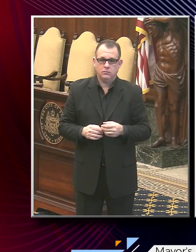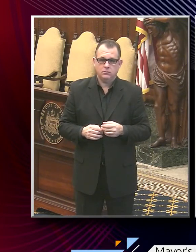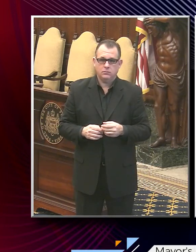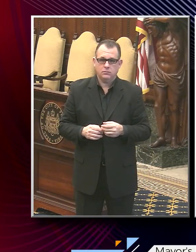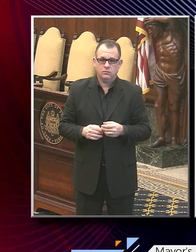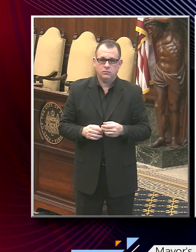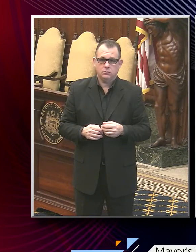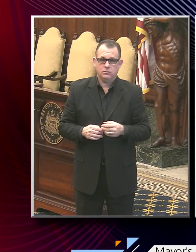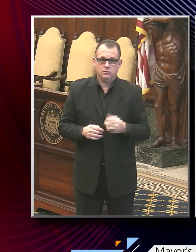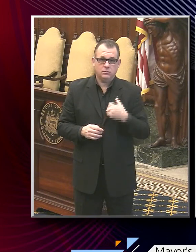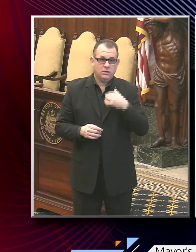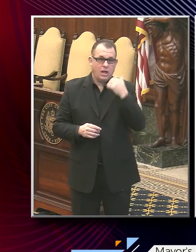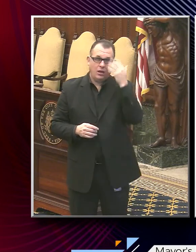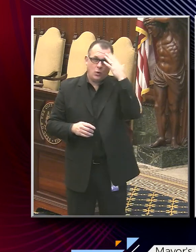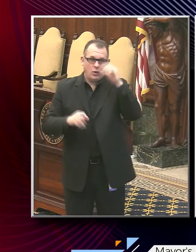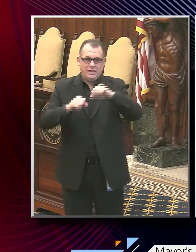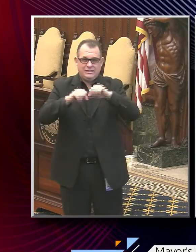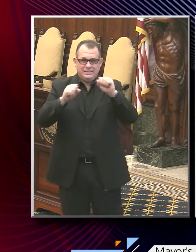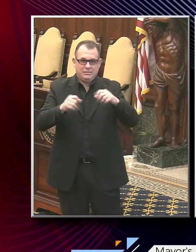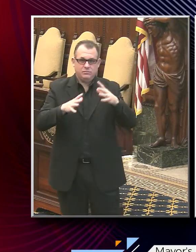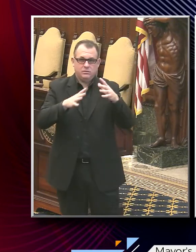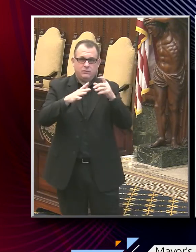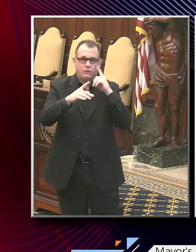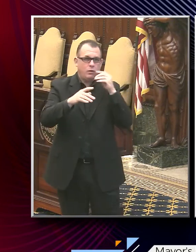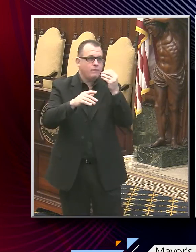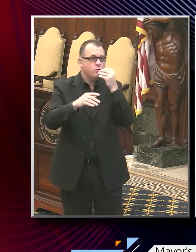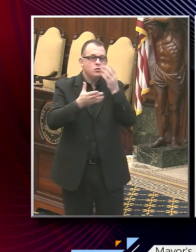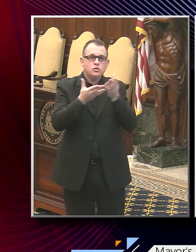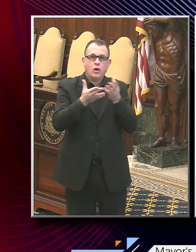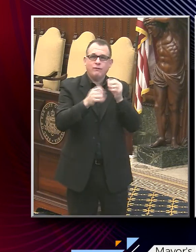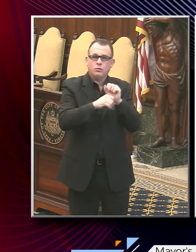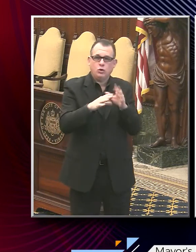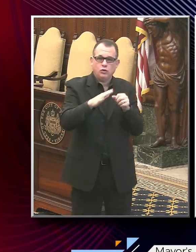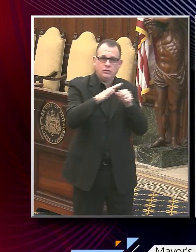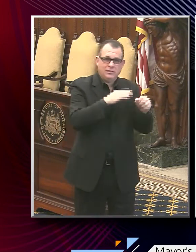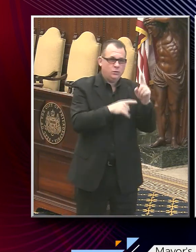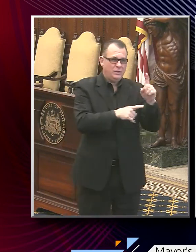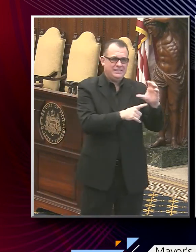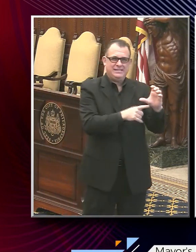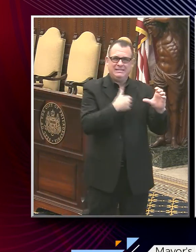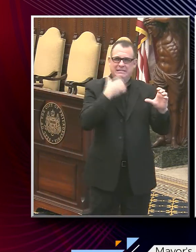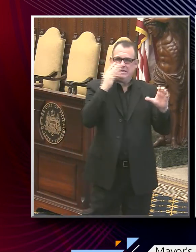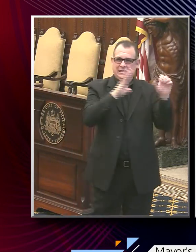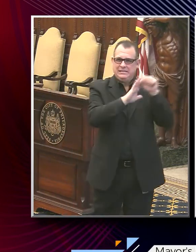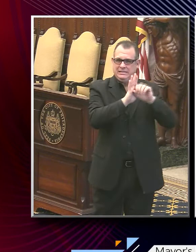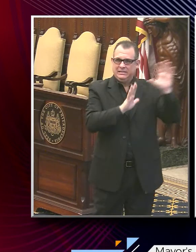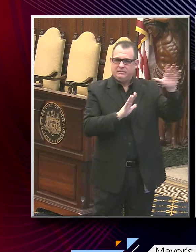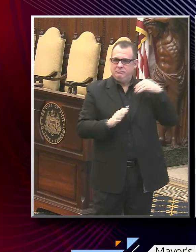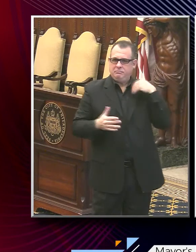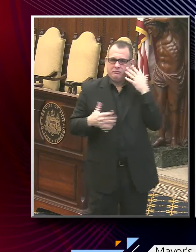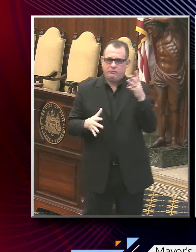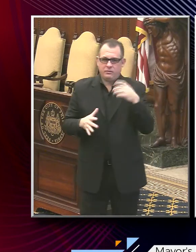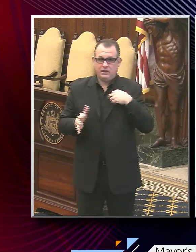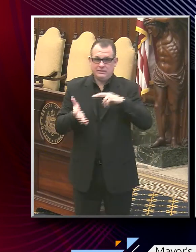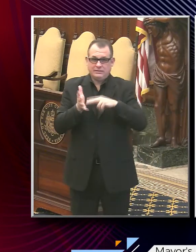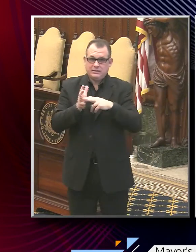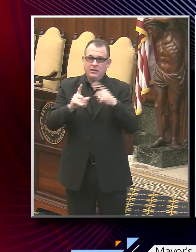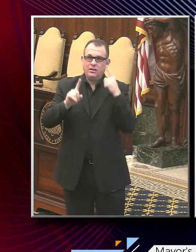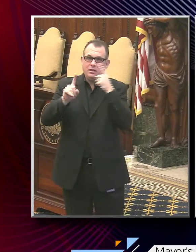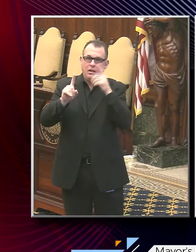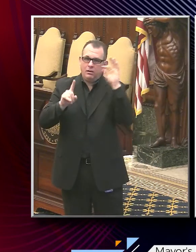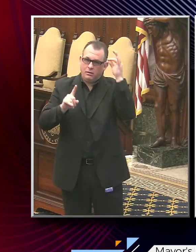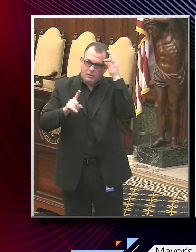I wasn't aware that the state was choosing to put food service workers in 1C. I think the intent of the